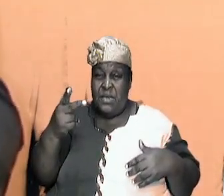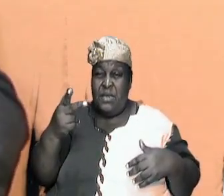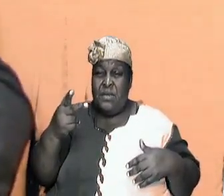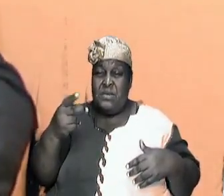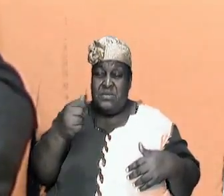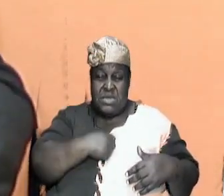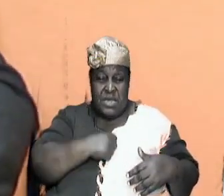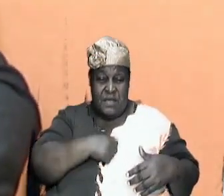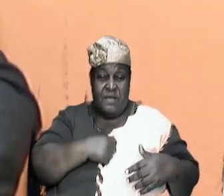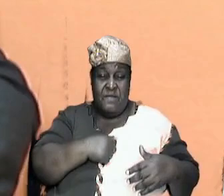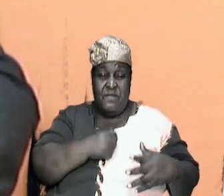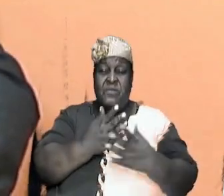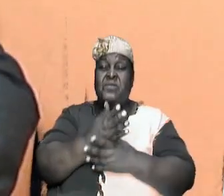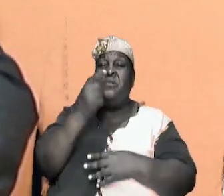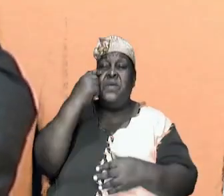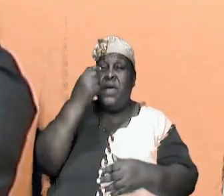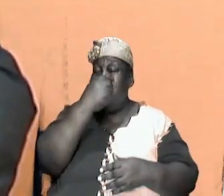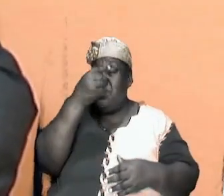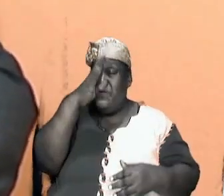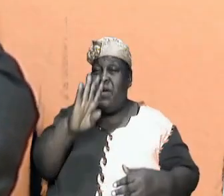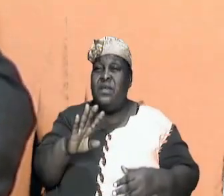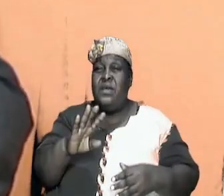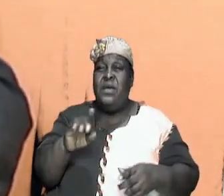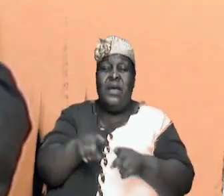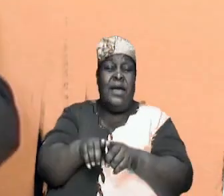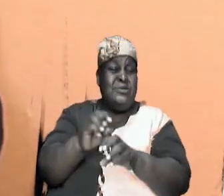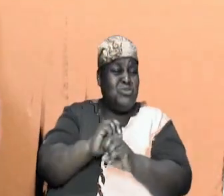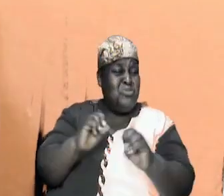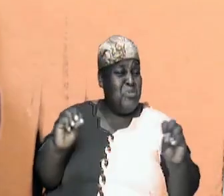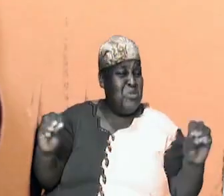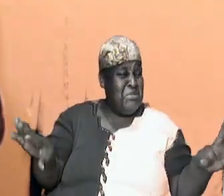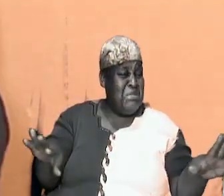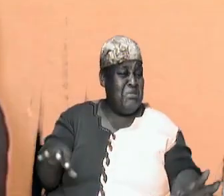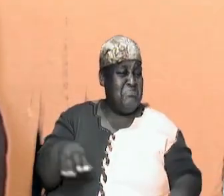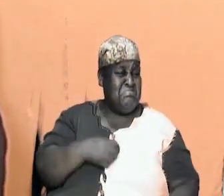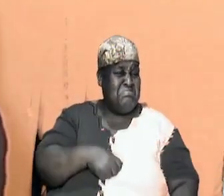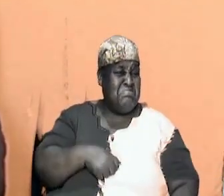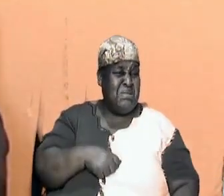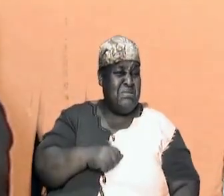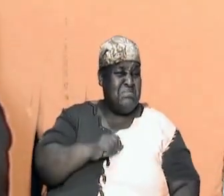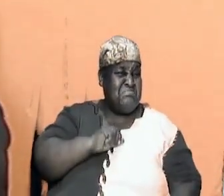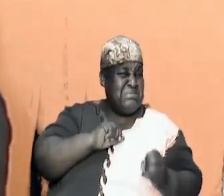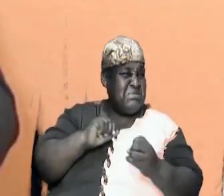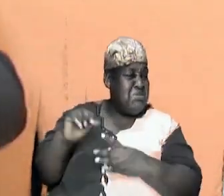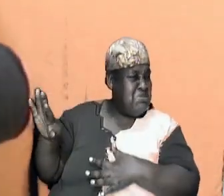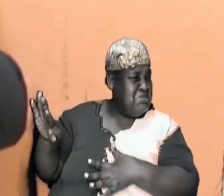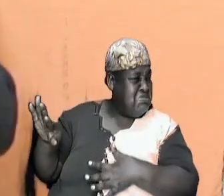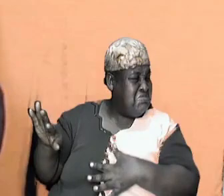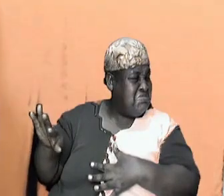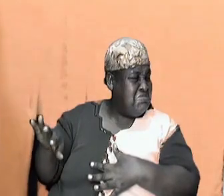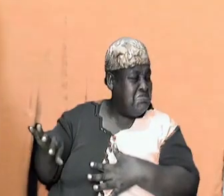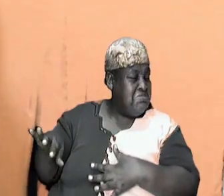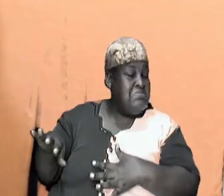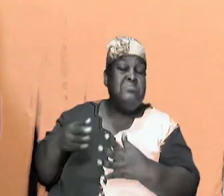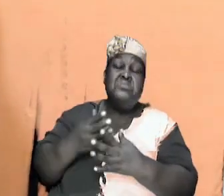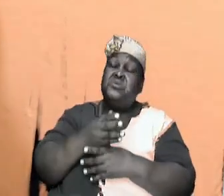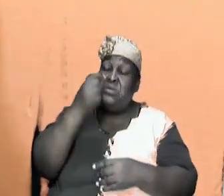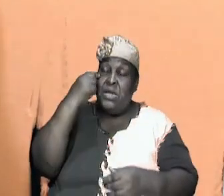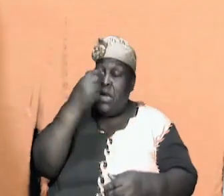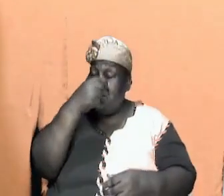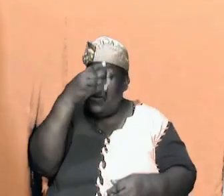God as being nothing, as being really disgusting in the eyes of God. And we have to,